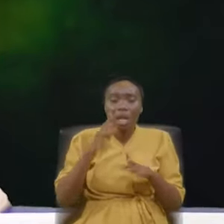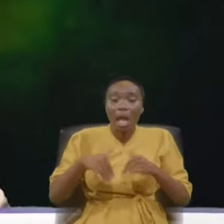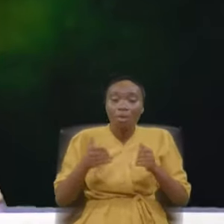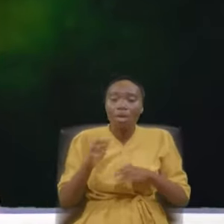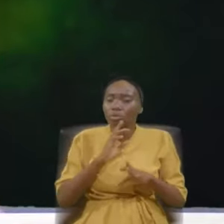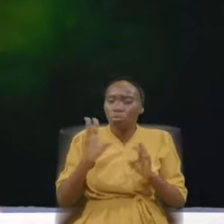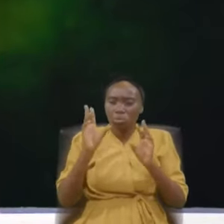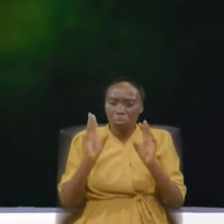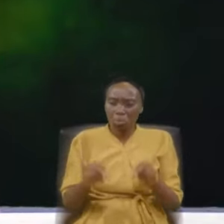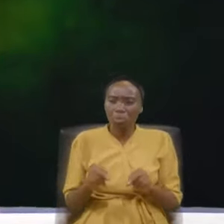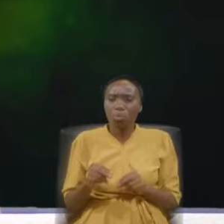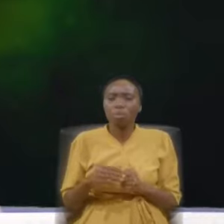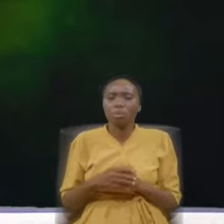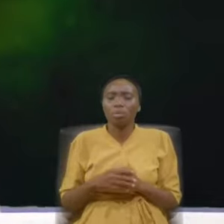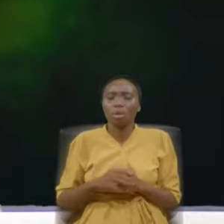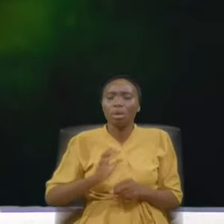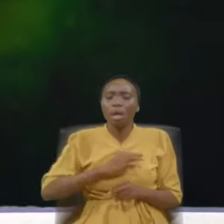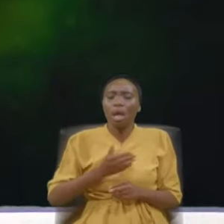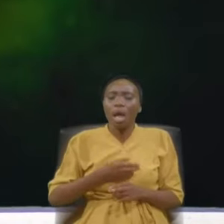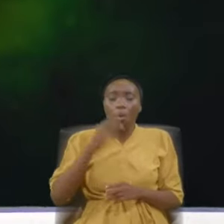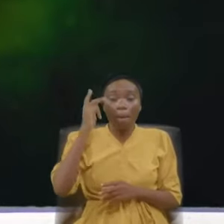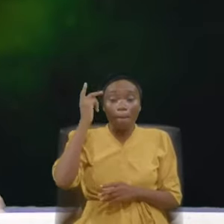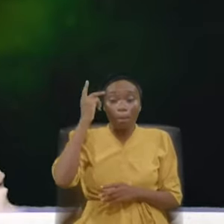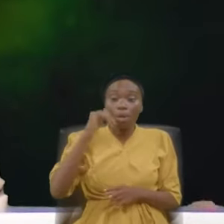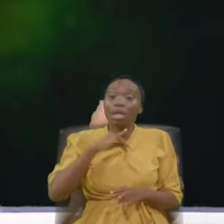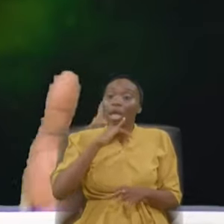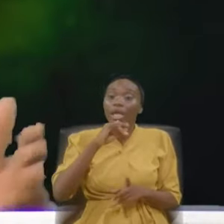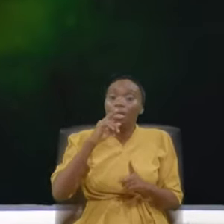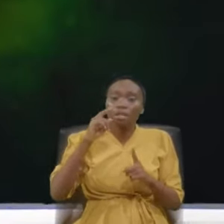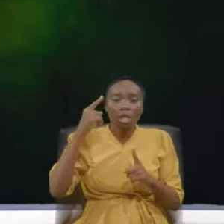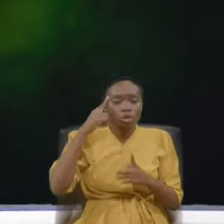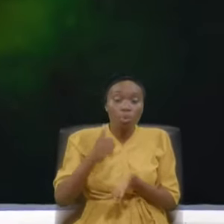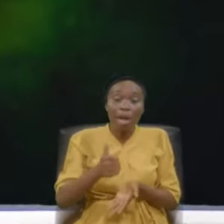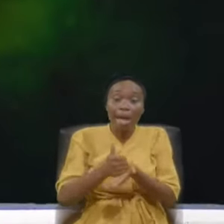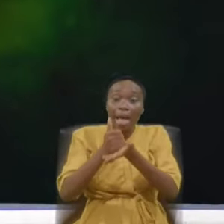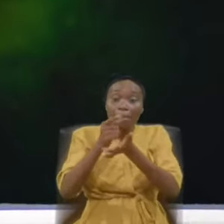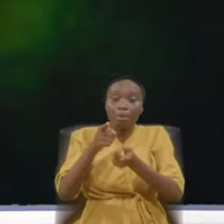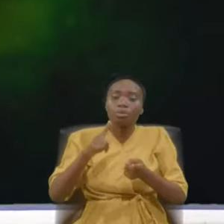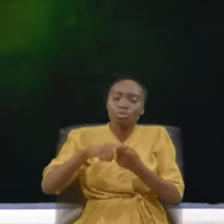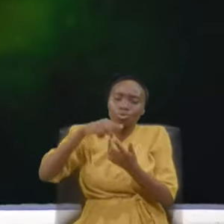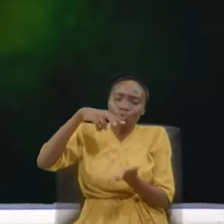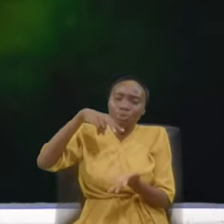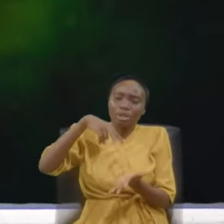No. Our purpose is to help them